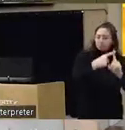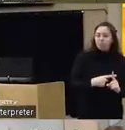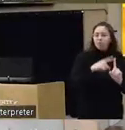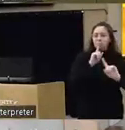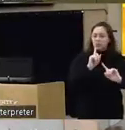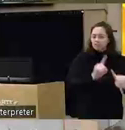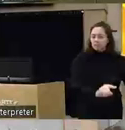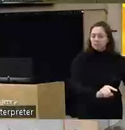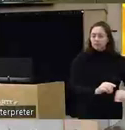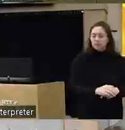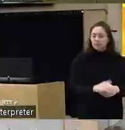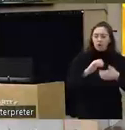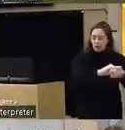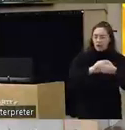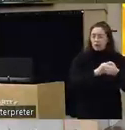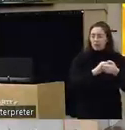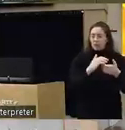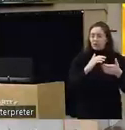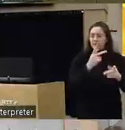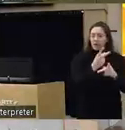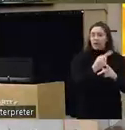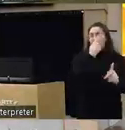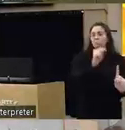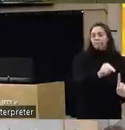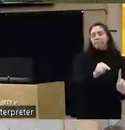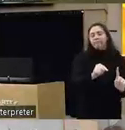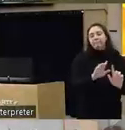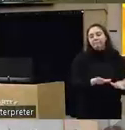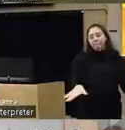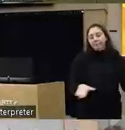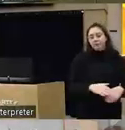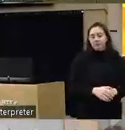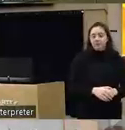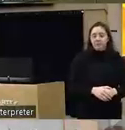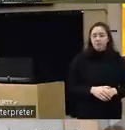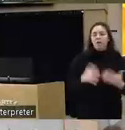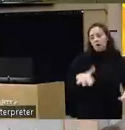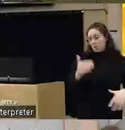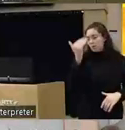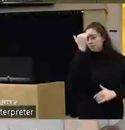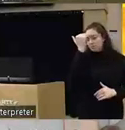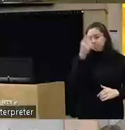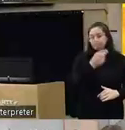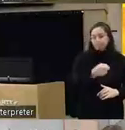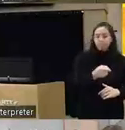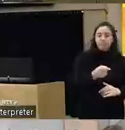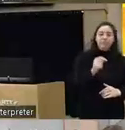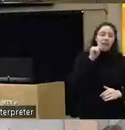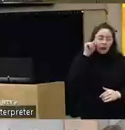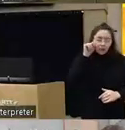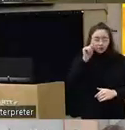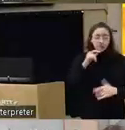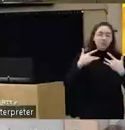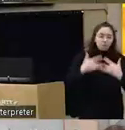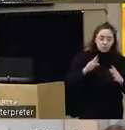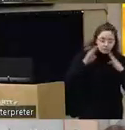responses to collaborative care for pediatrics. Again, I'll note that a lot of this does have kind of an adolescent and depression